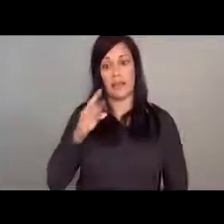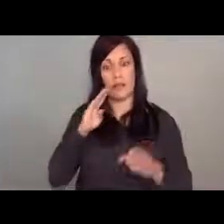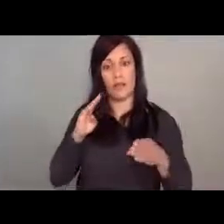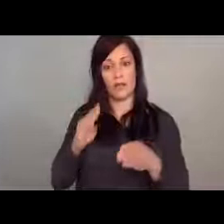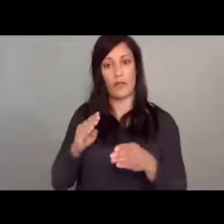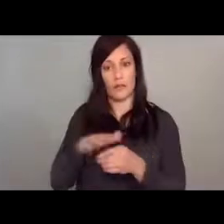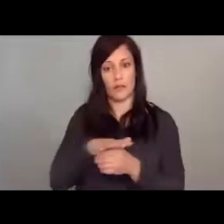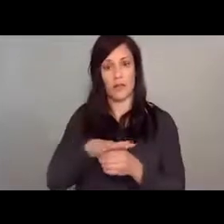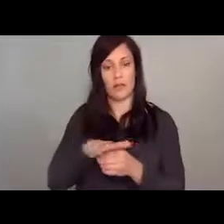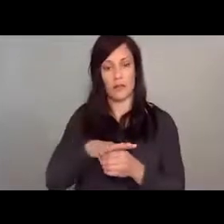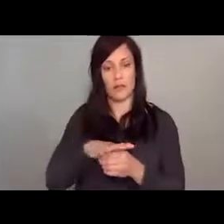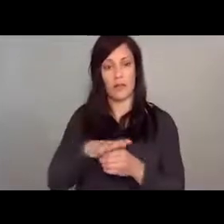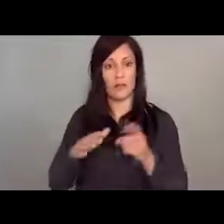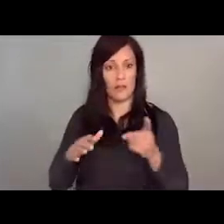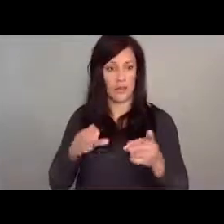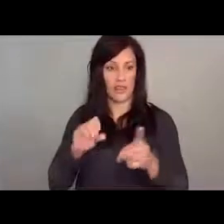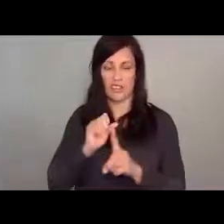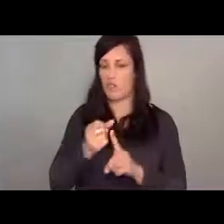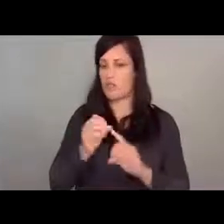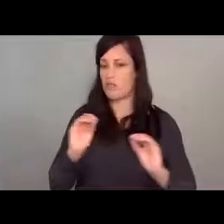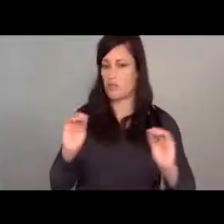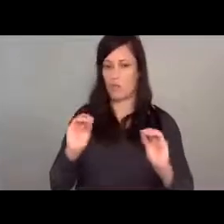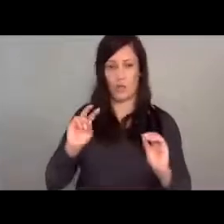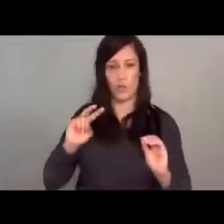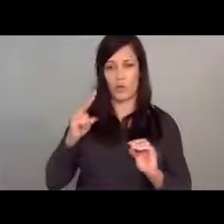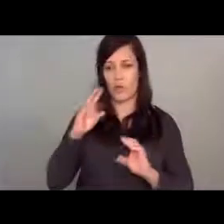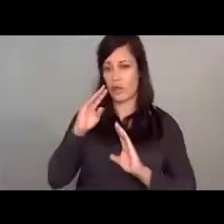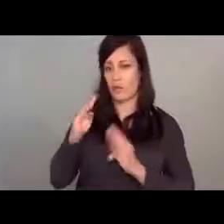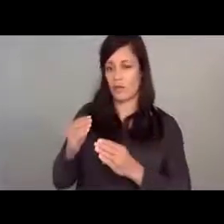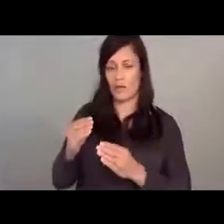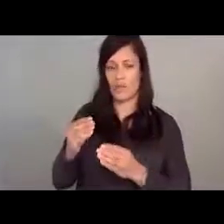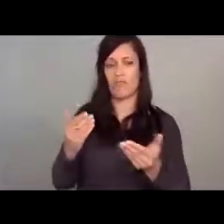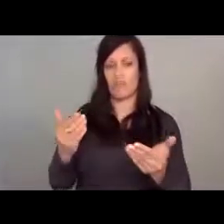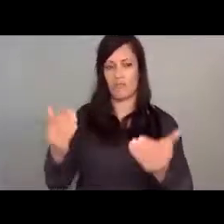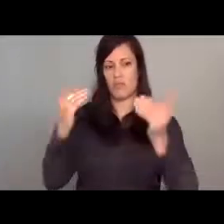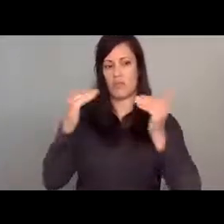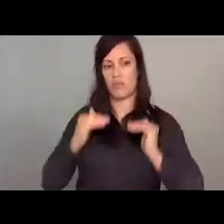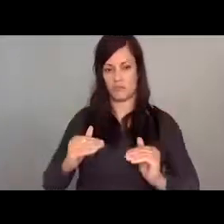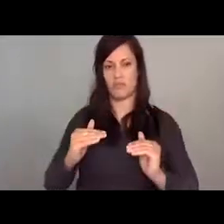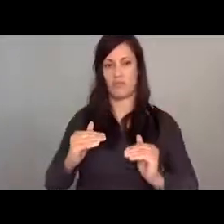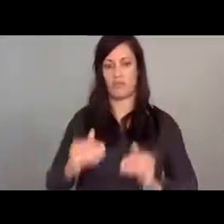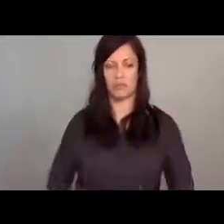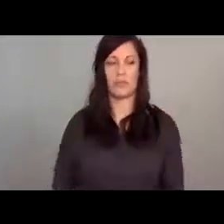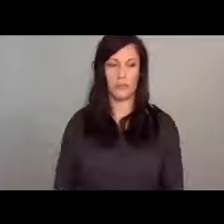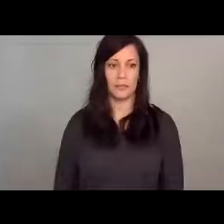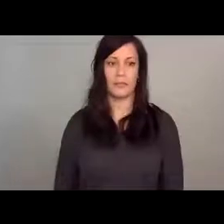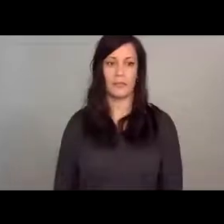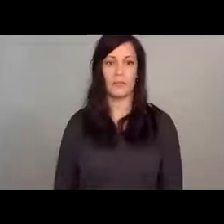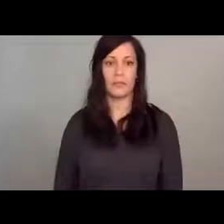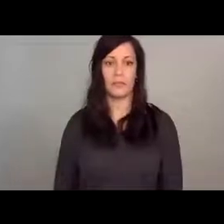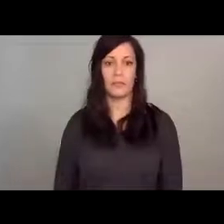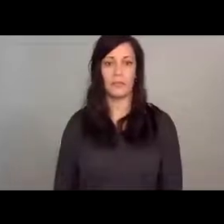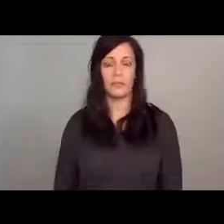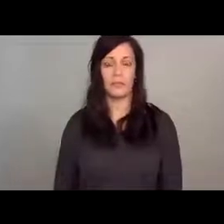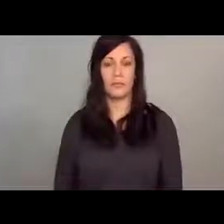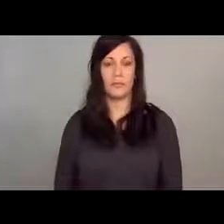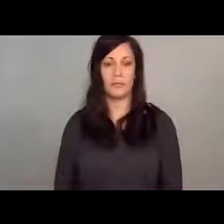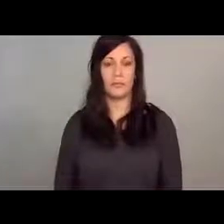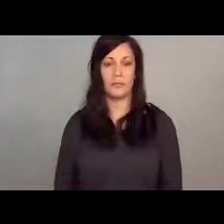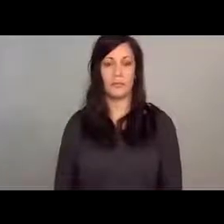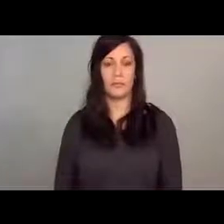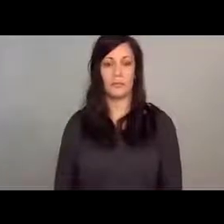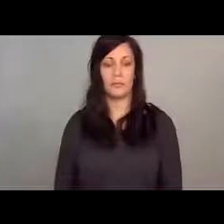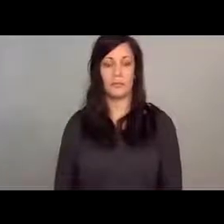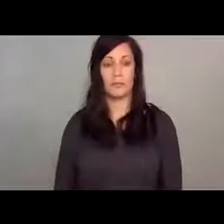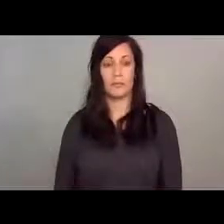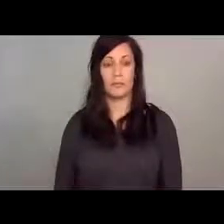area. In this situation, we don't have a secondary focus area, so I'm just going to continue. Just so you know, if your